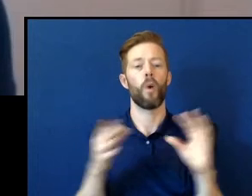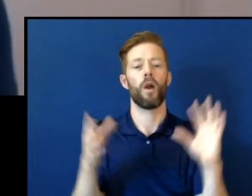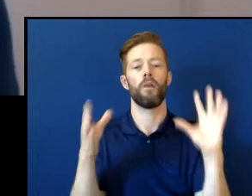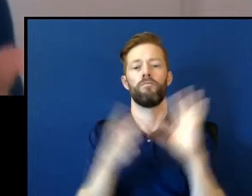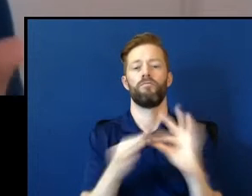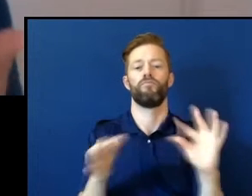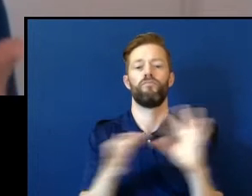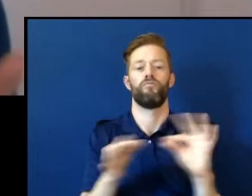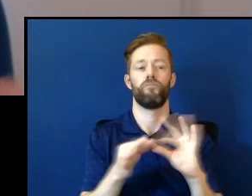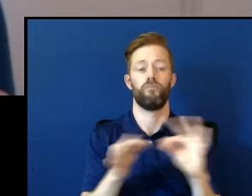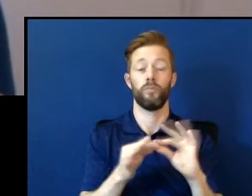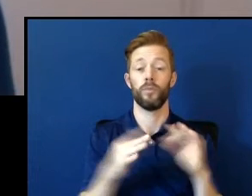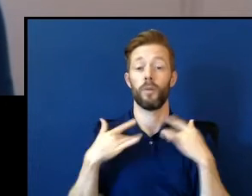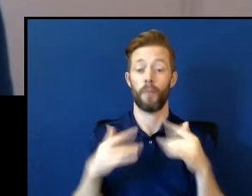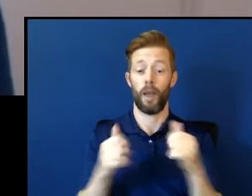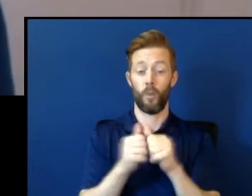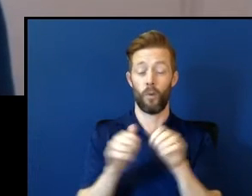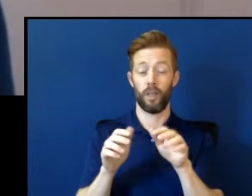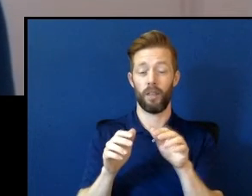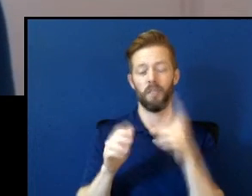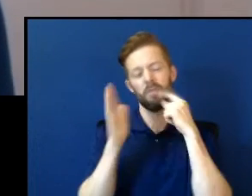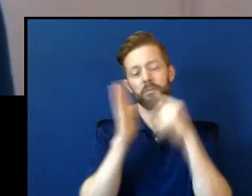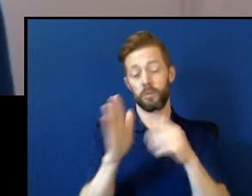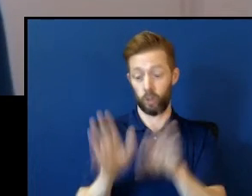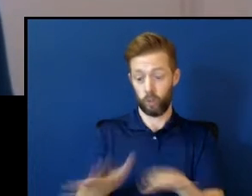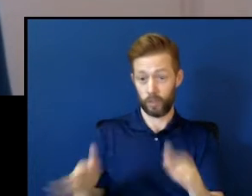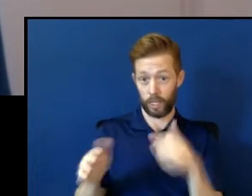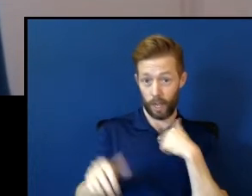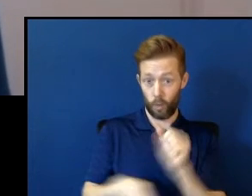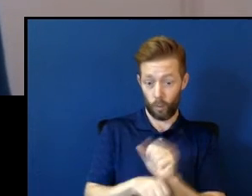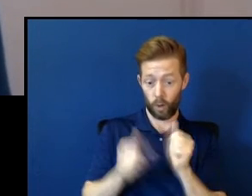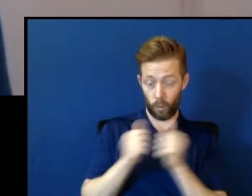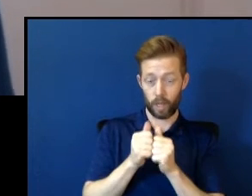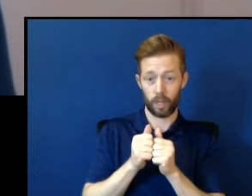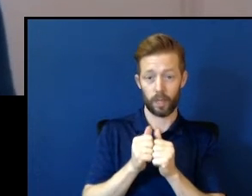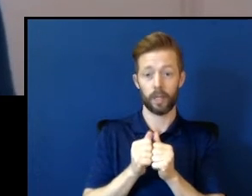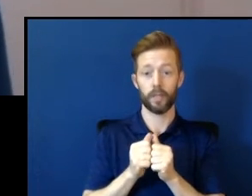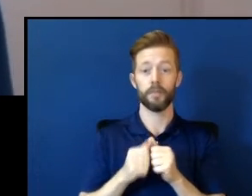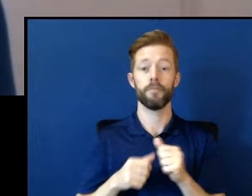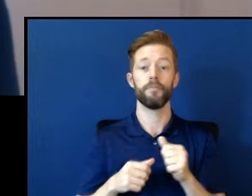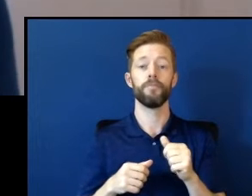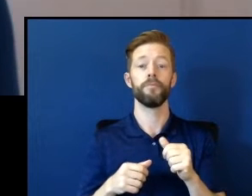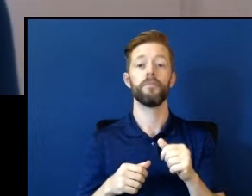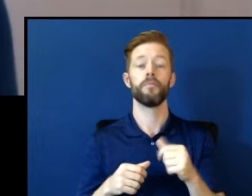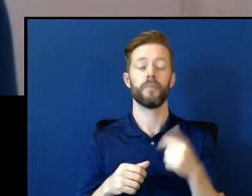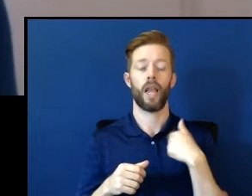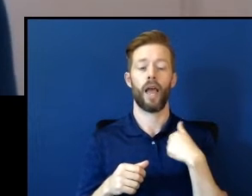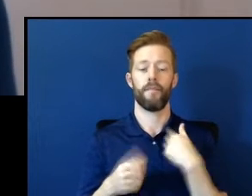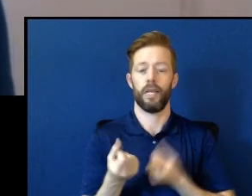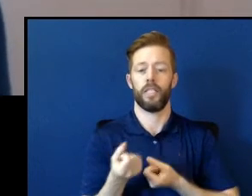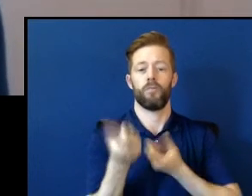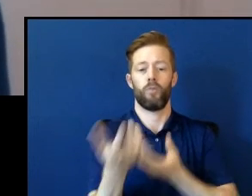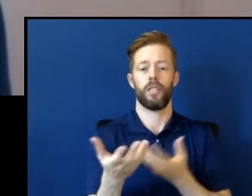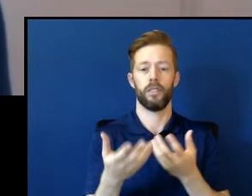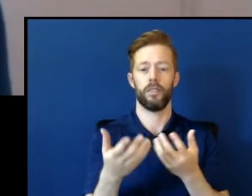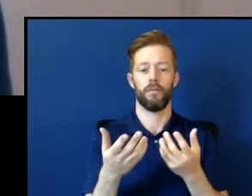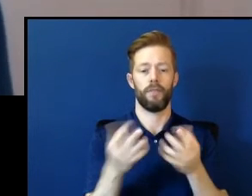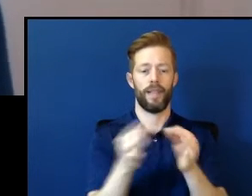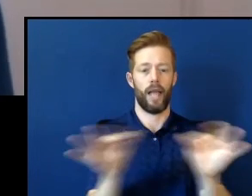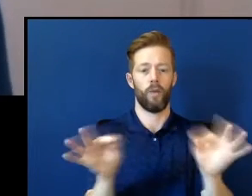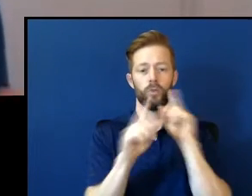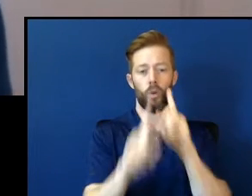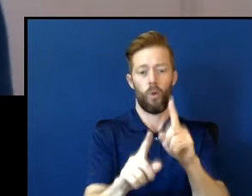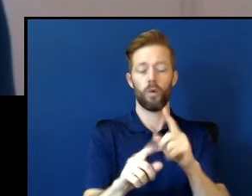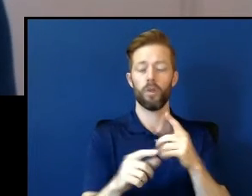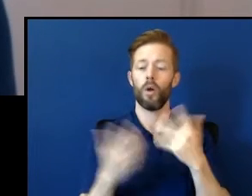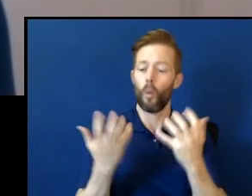more things like commenting. So oftentimes with the children that I work with, one of the expressive language goals is